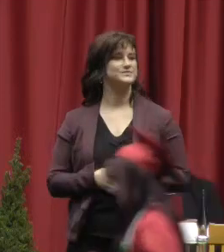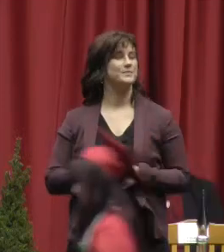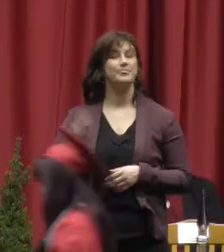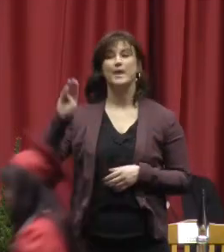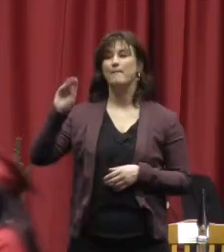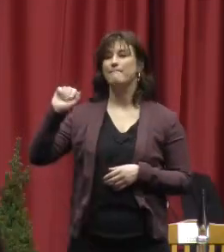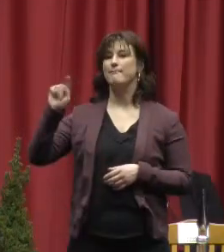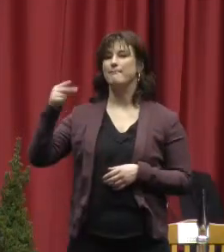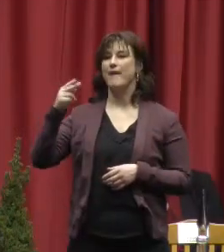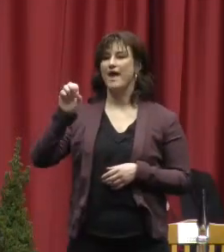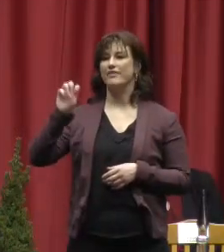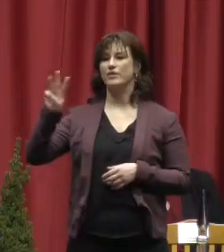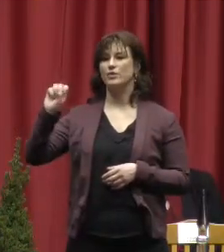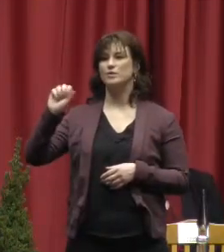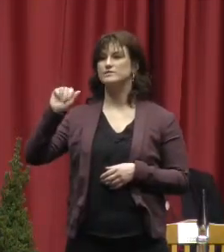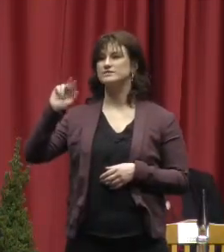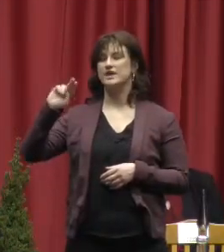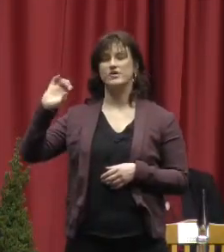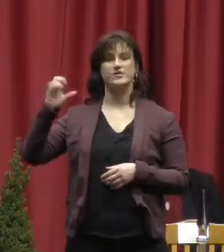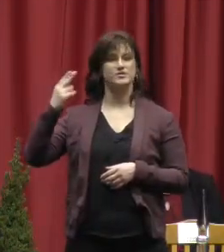Matthew Sanchez,